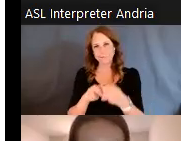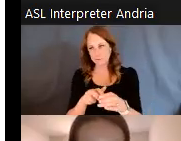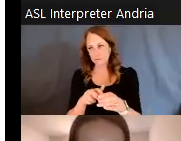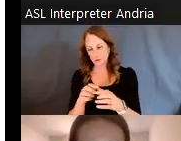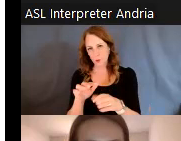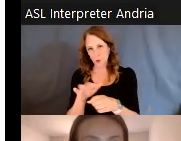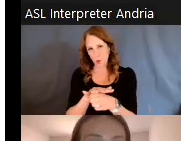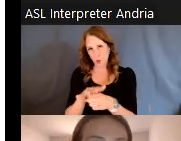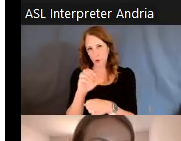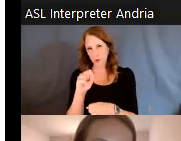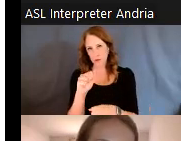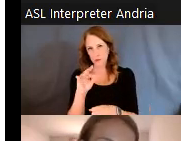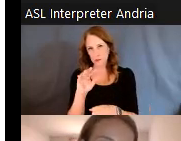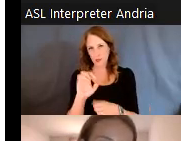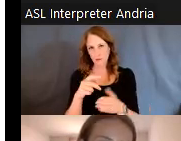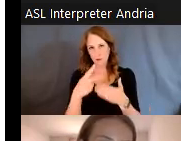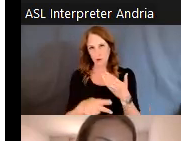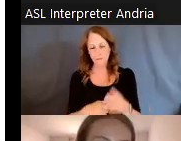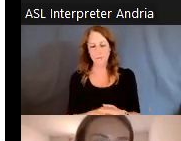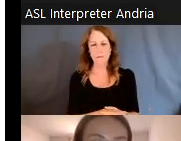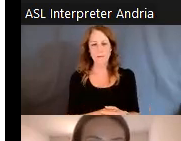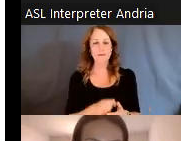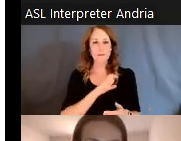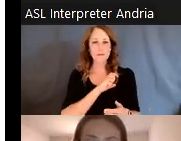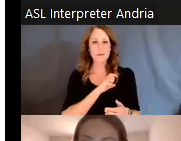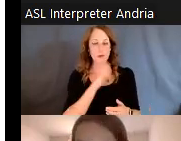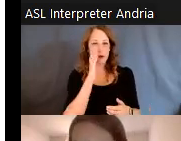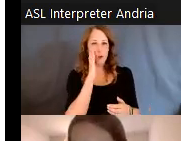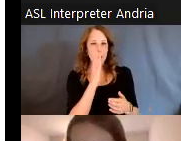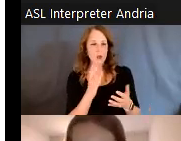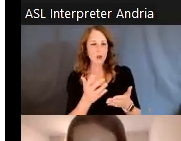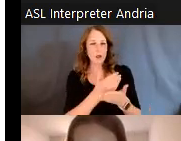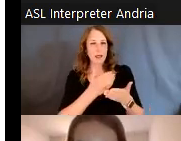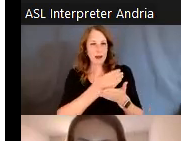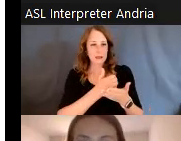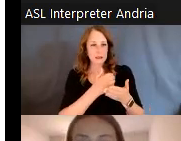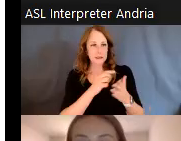program. Law enforcement is also going to work on collecting initial